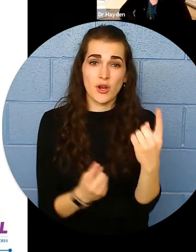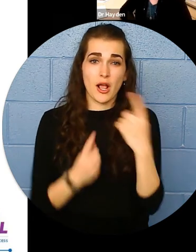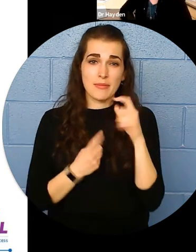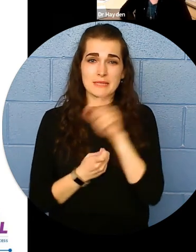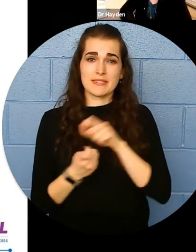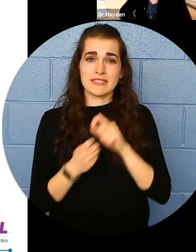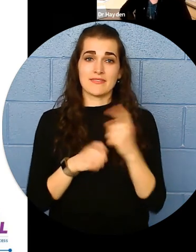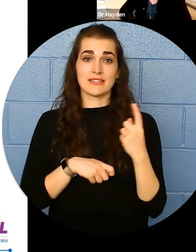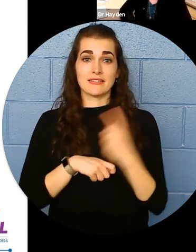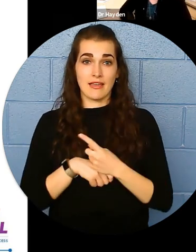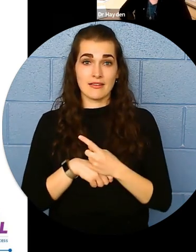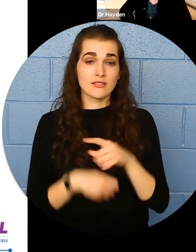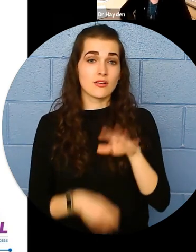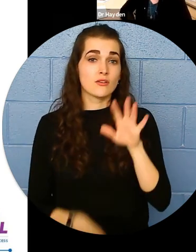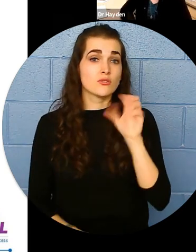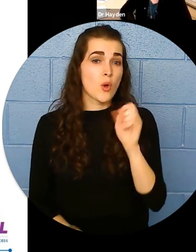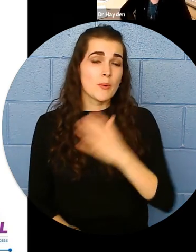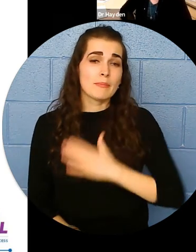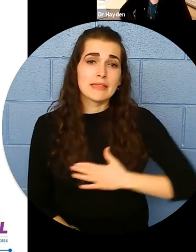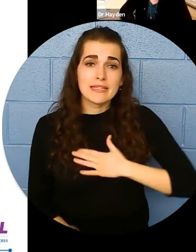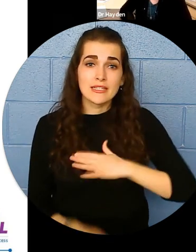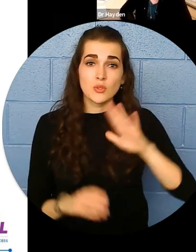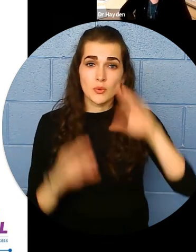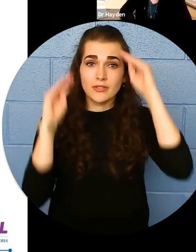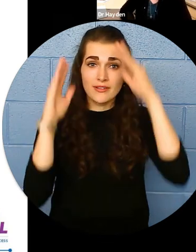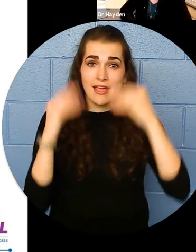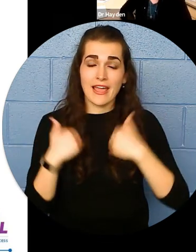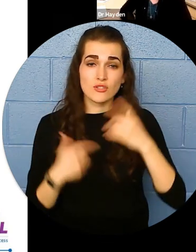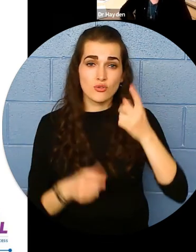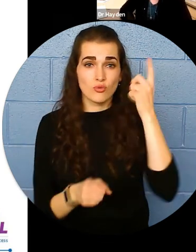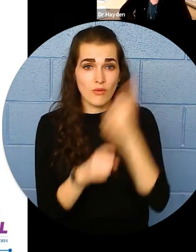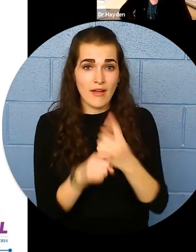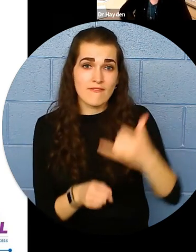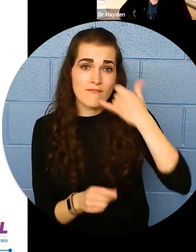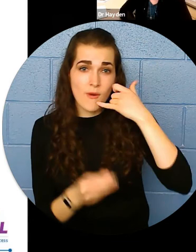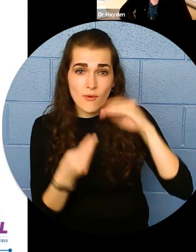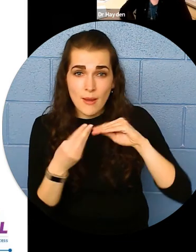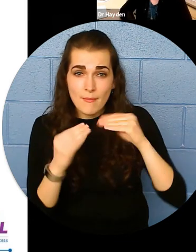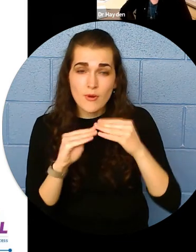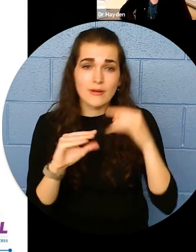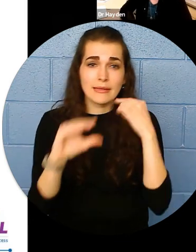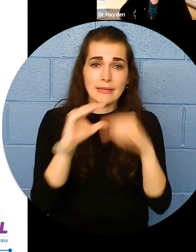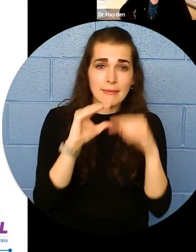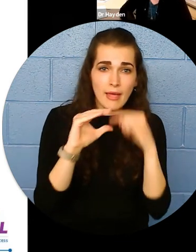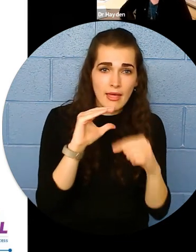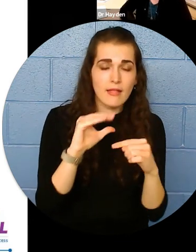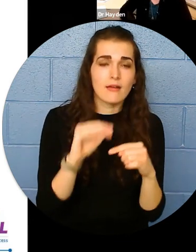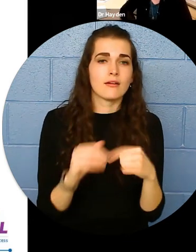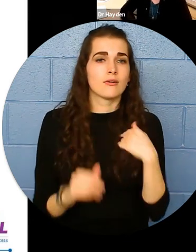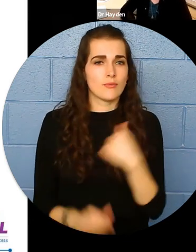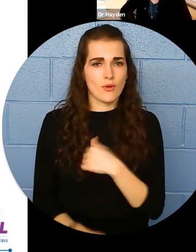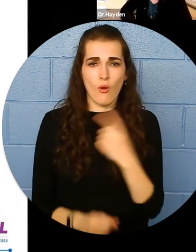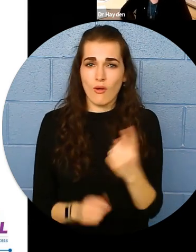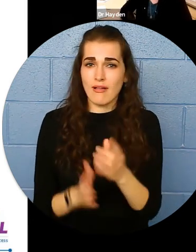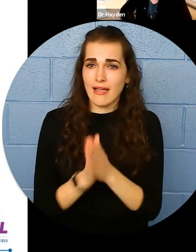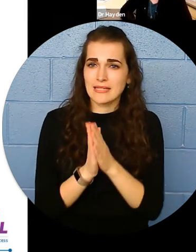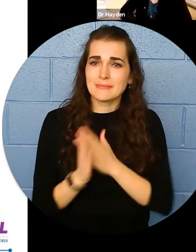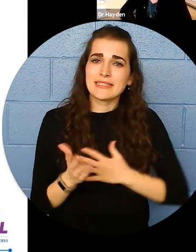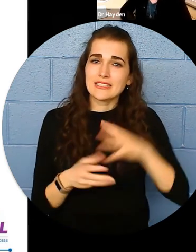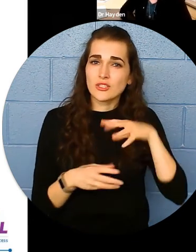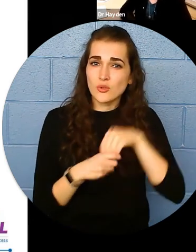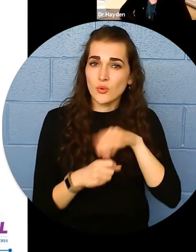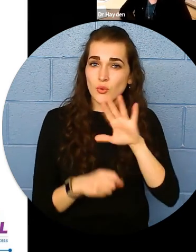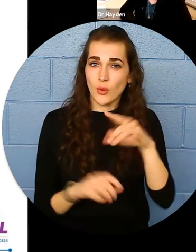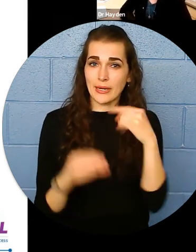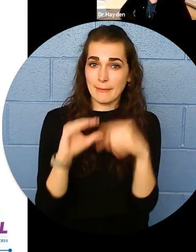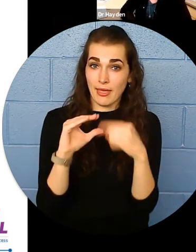days. So please make sure your teacher has your correct contact information. We are, of course, also asking that you please provide us